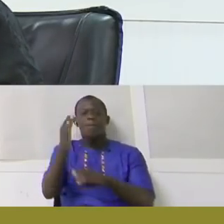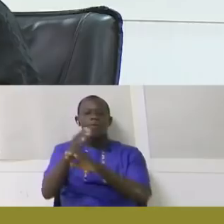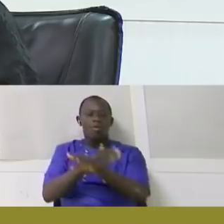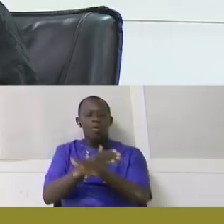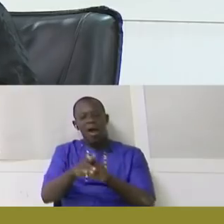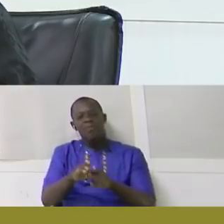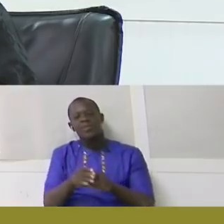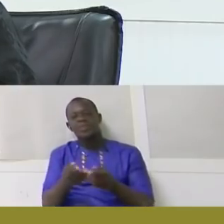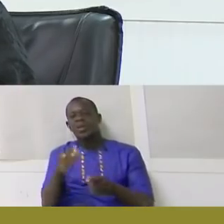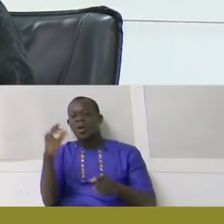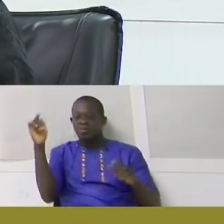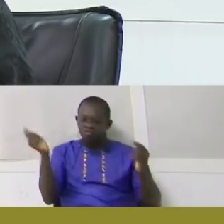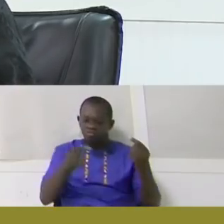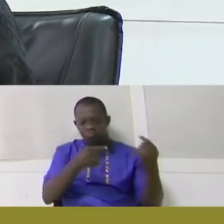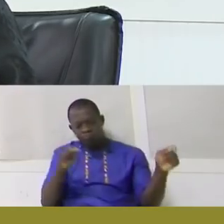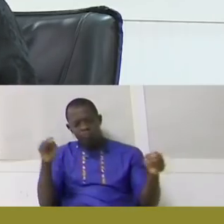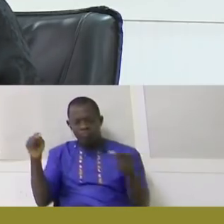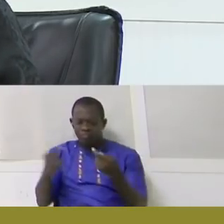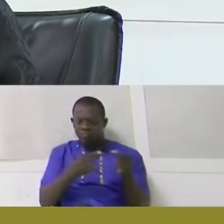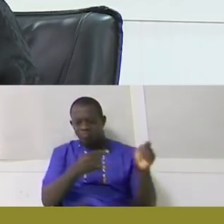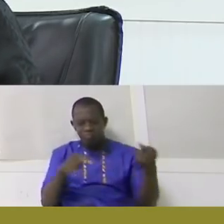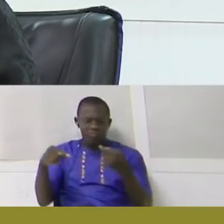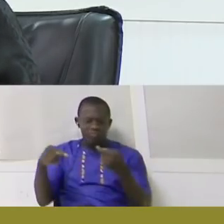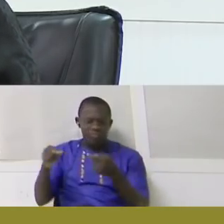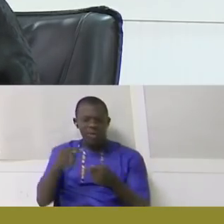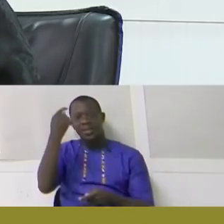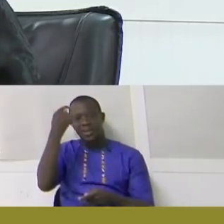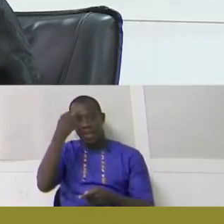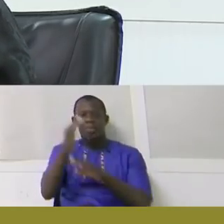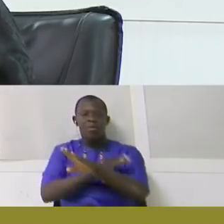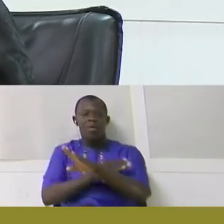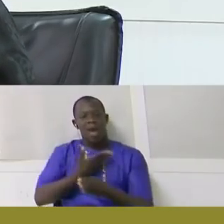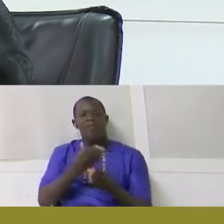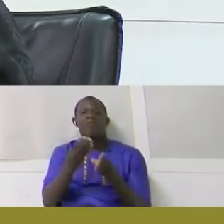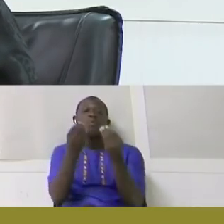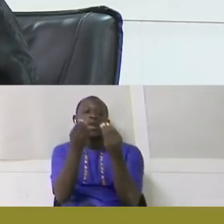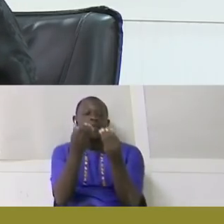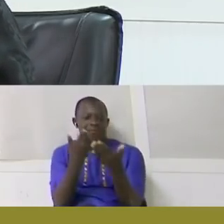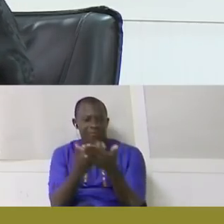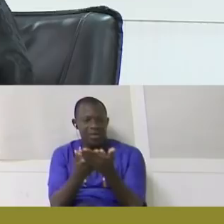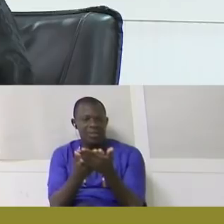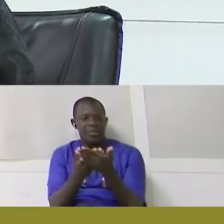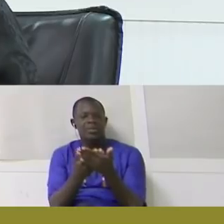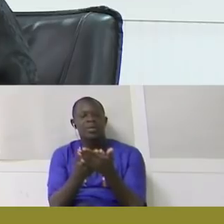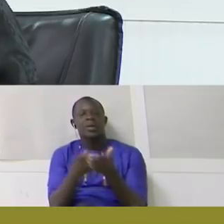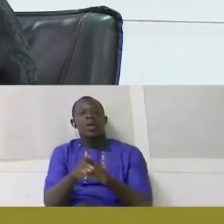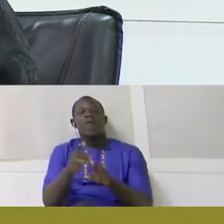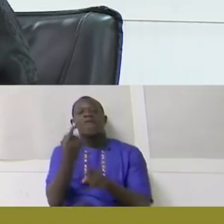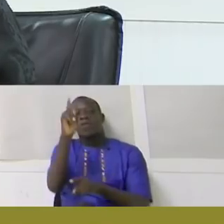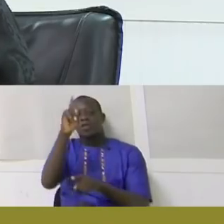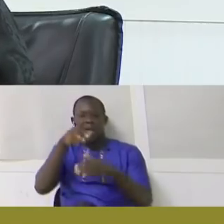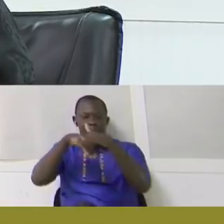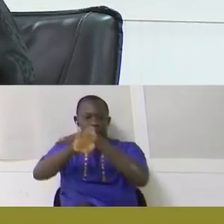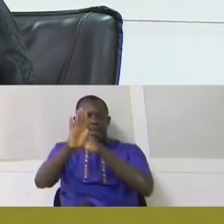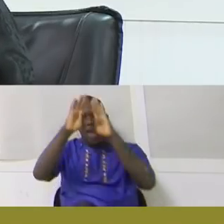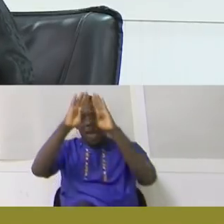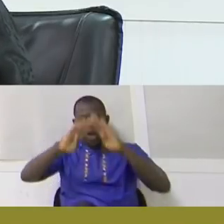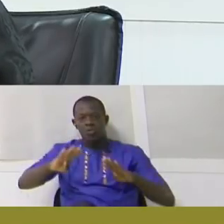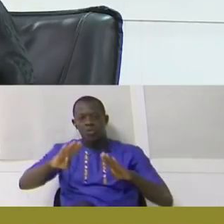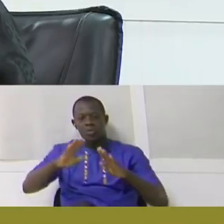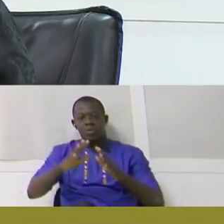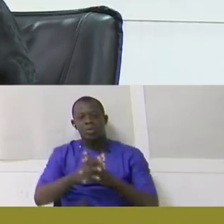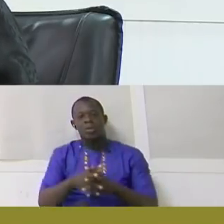as the pusan pool was going on, and since he had already gotten money from me, because and this is just what I think. Bimjeke duga si nebi. Because when he first came